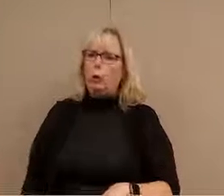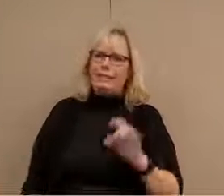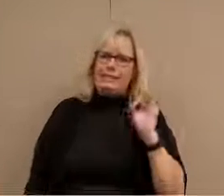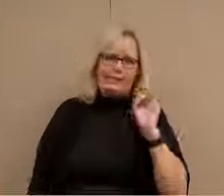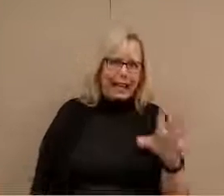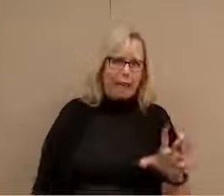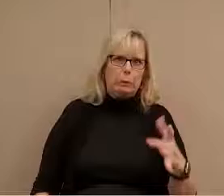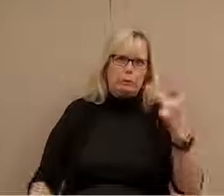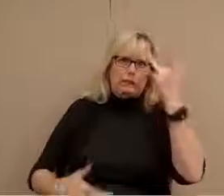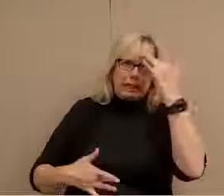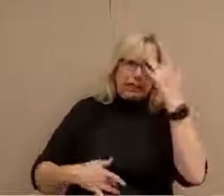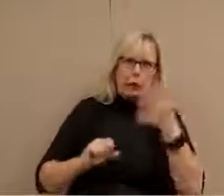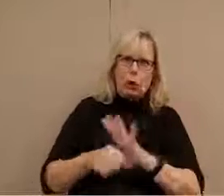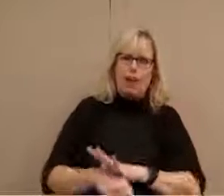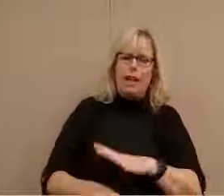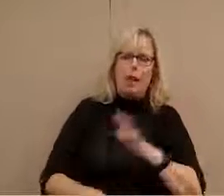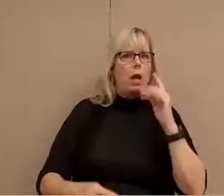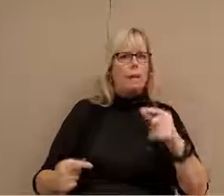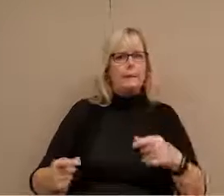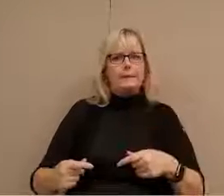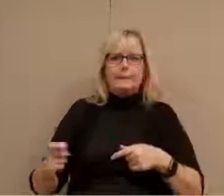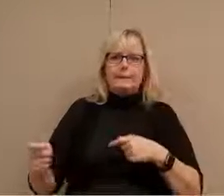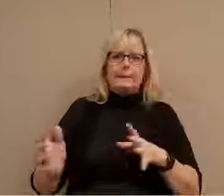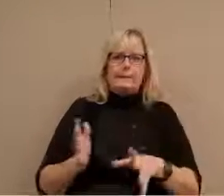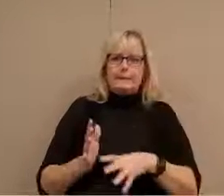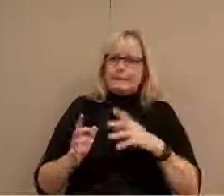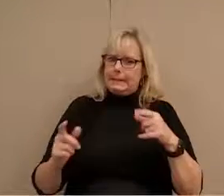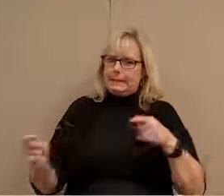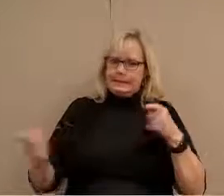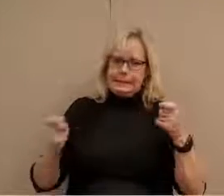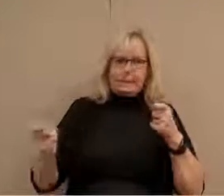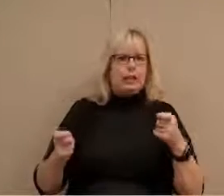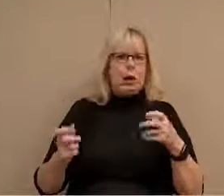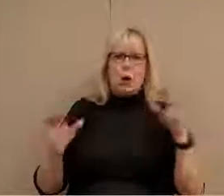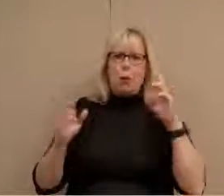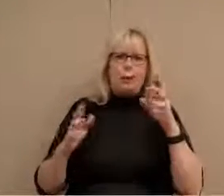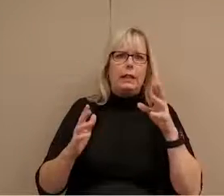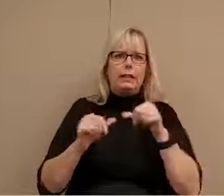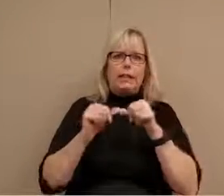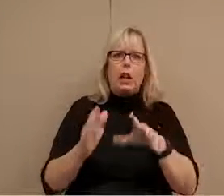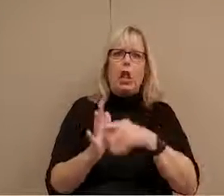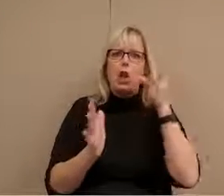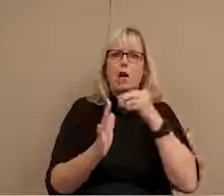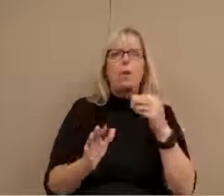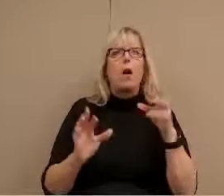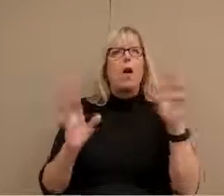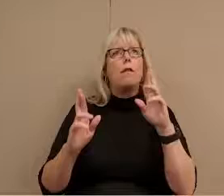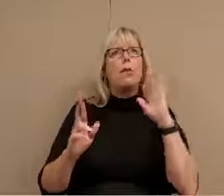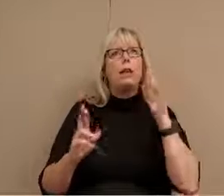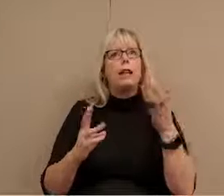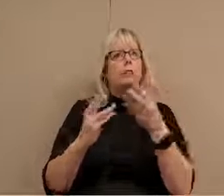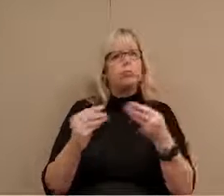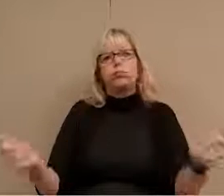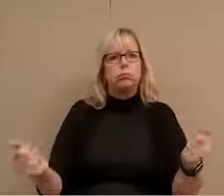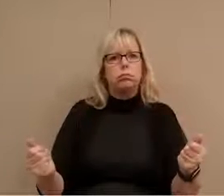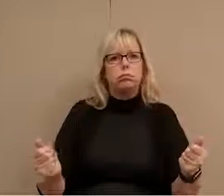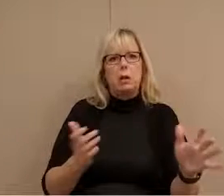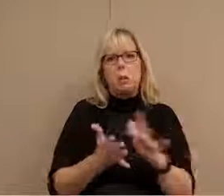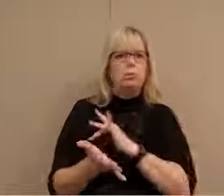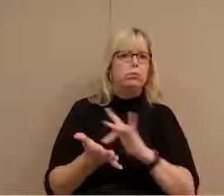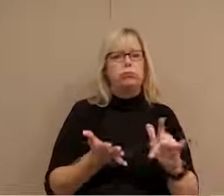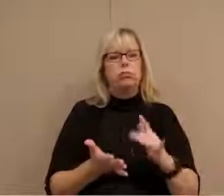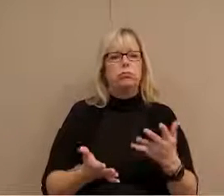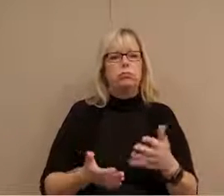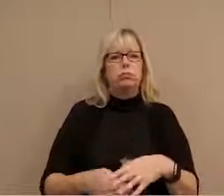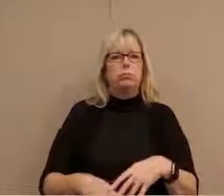we've been dealing with and we'll continue to learn about, but hopefully we can eradicate. And that's what really vaccination is all about,